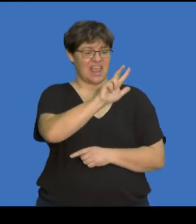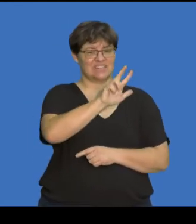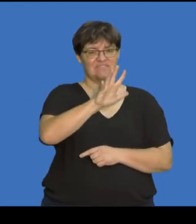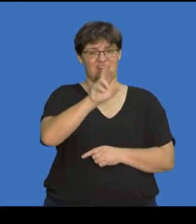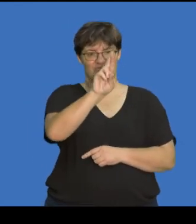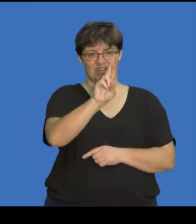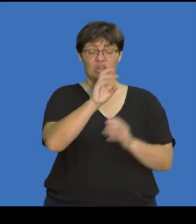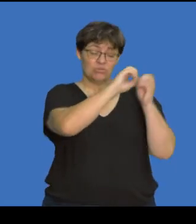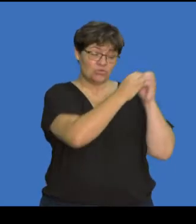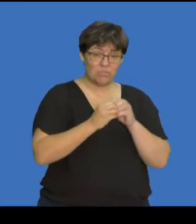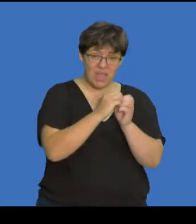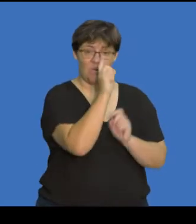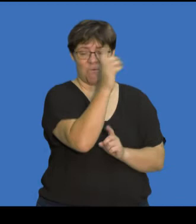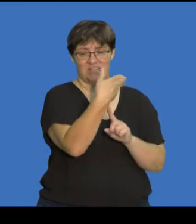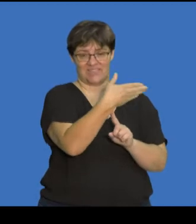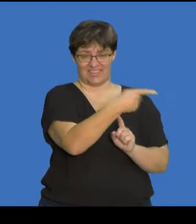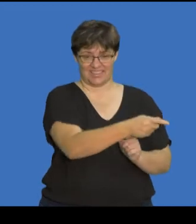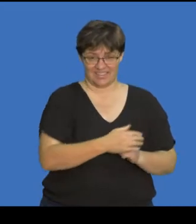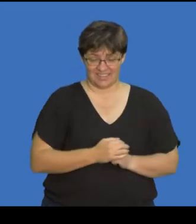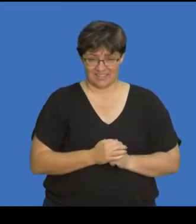are. Again, let's go back.